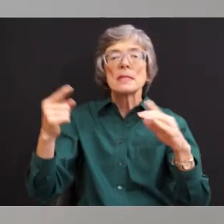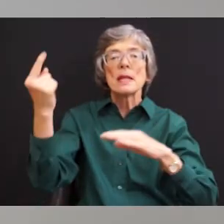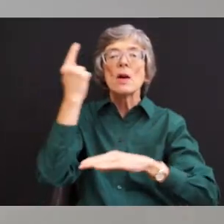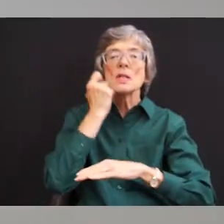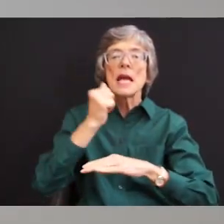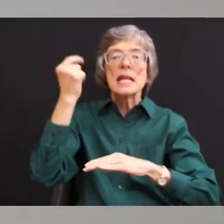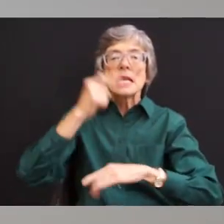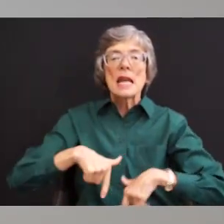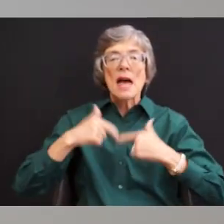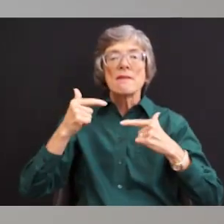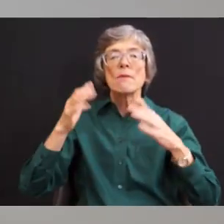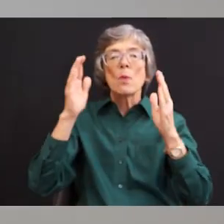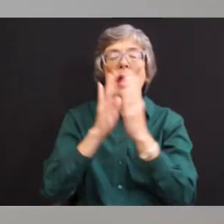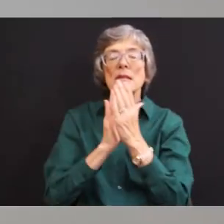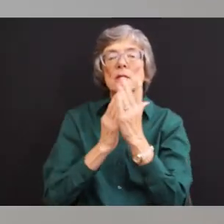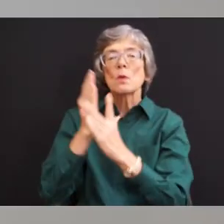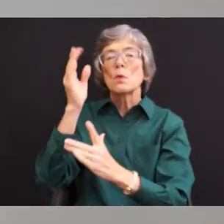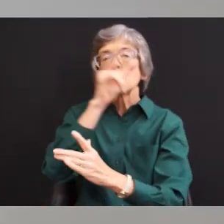Amen.